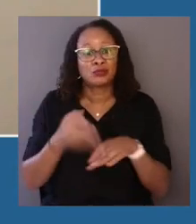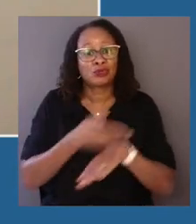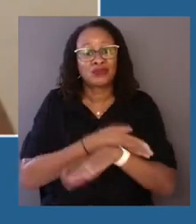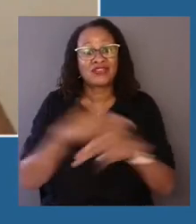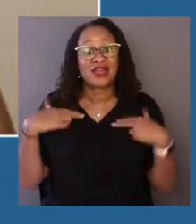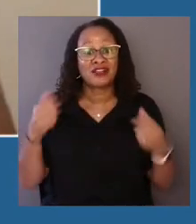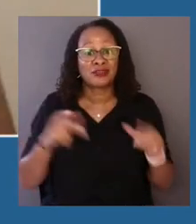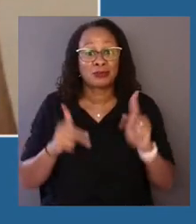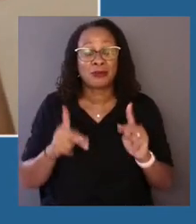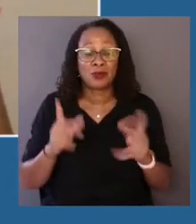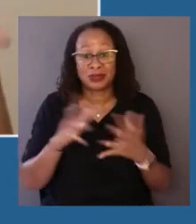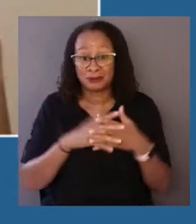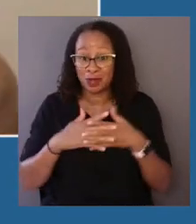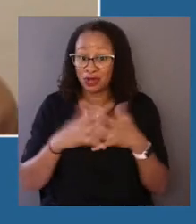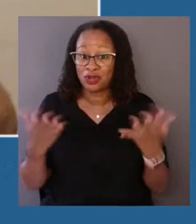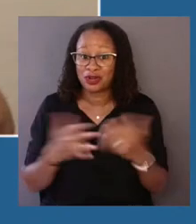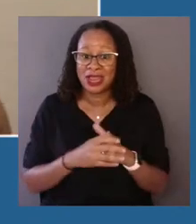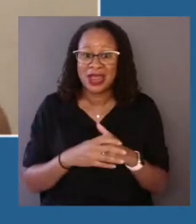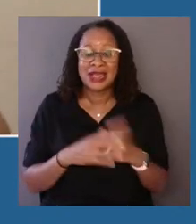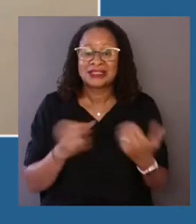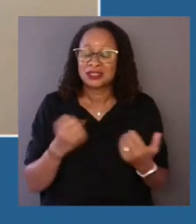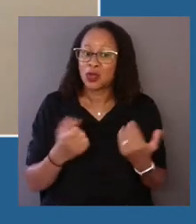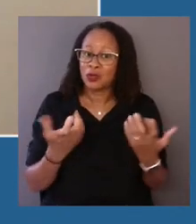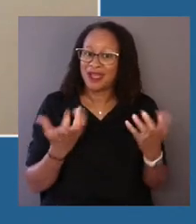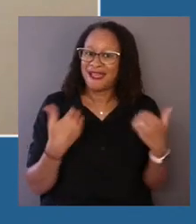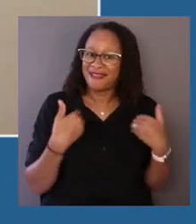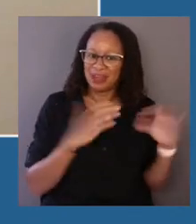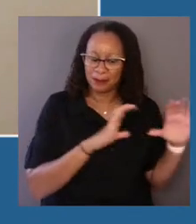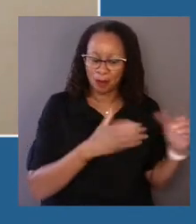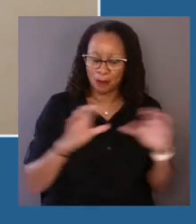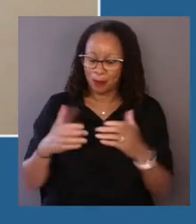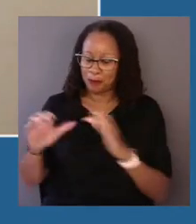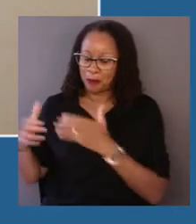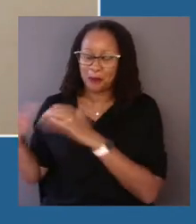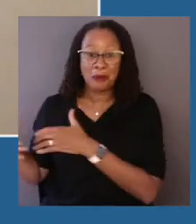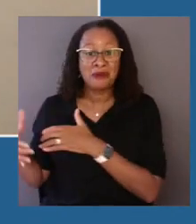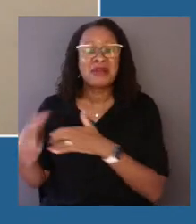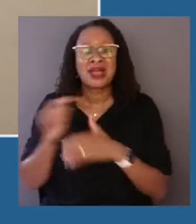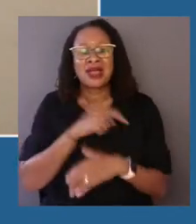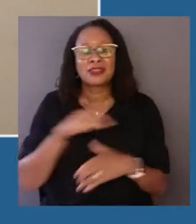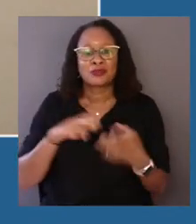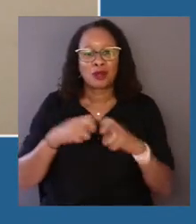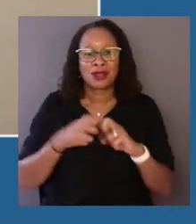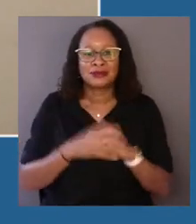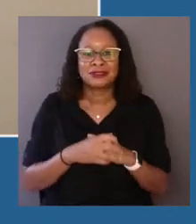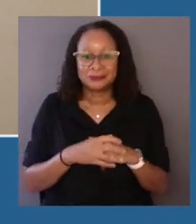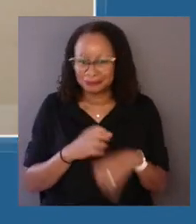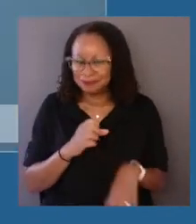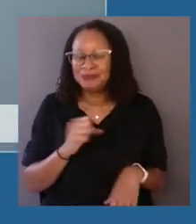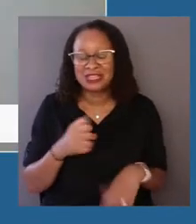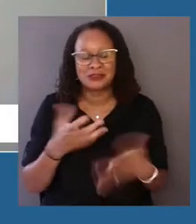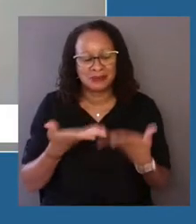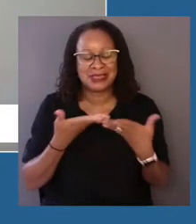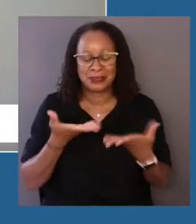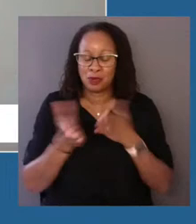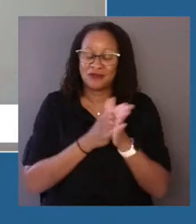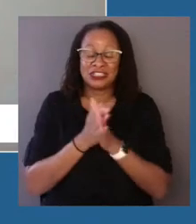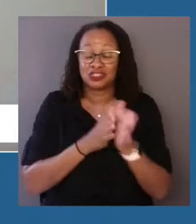down the problem into those buckets of focus gives me the motivation to not be a puddle of tears every day.